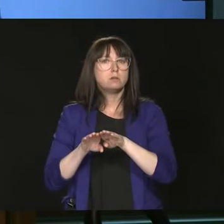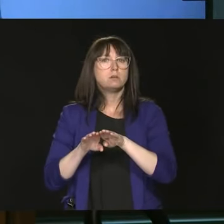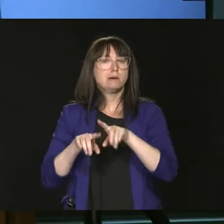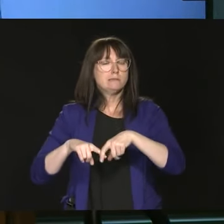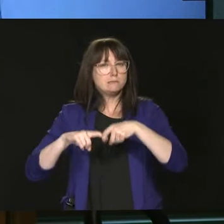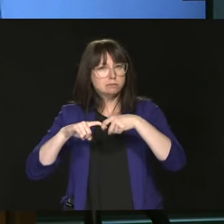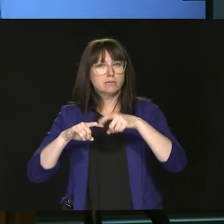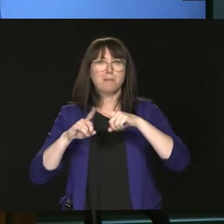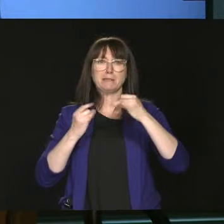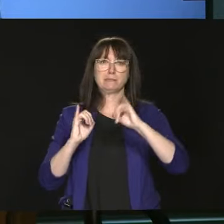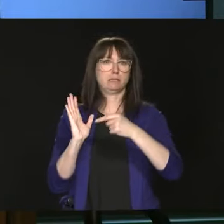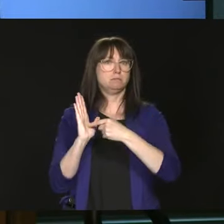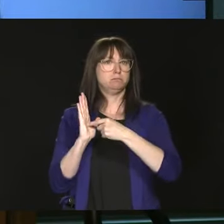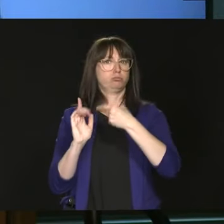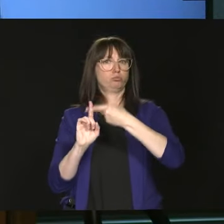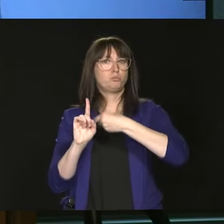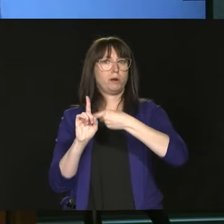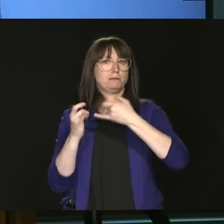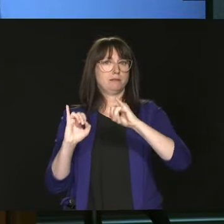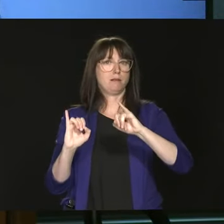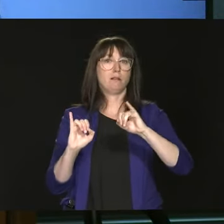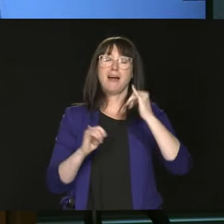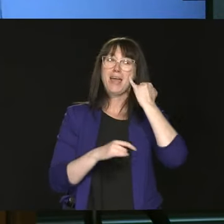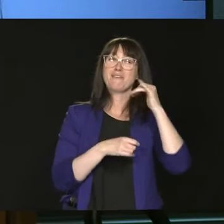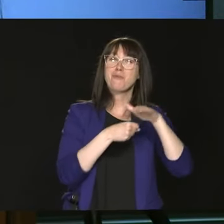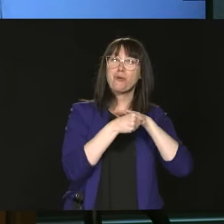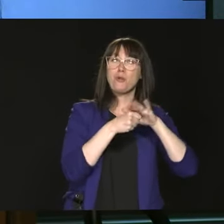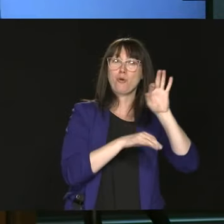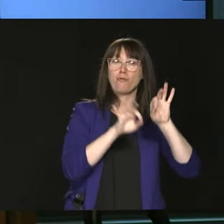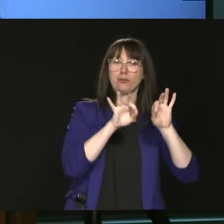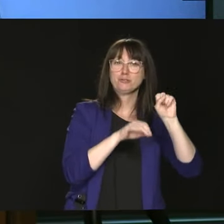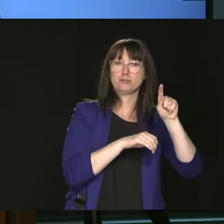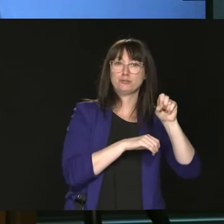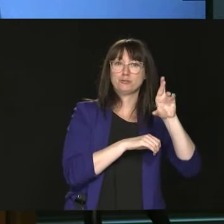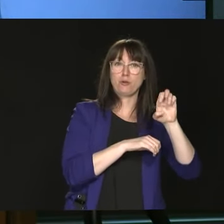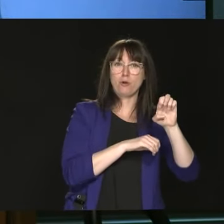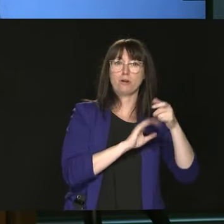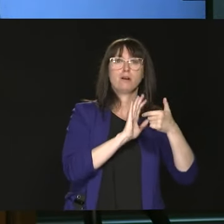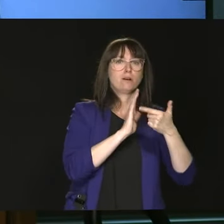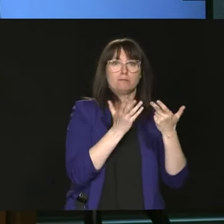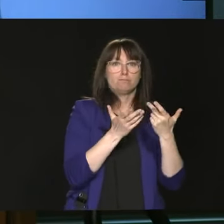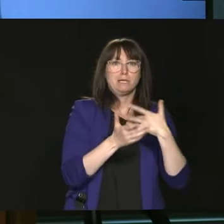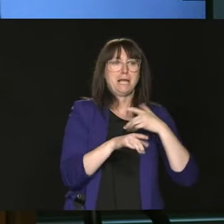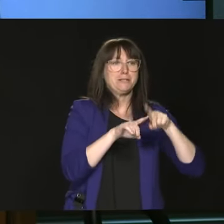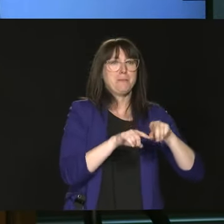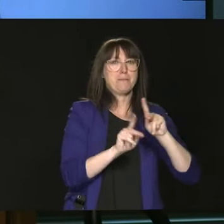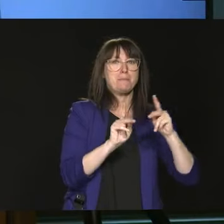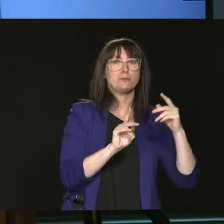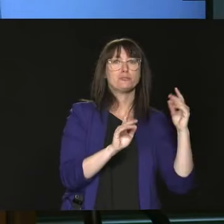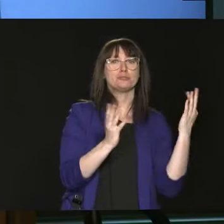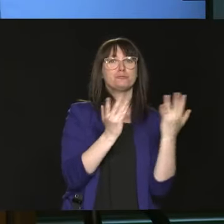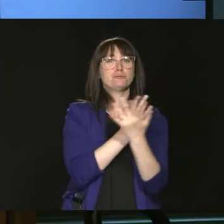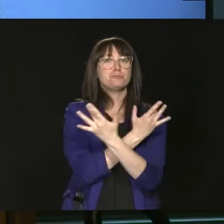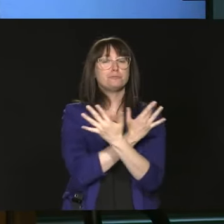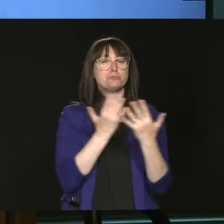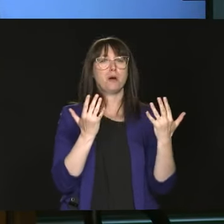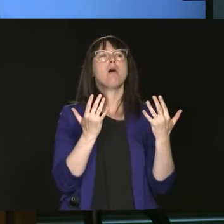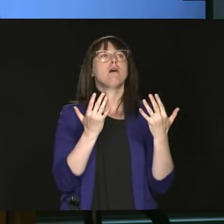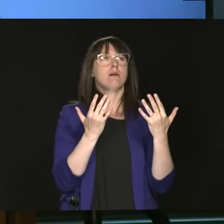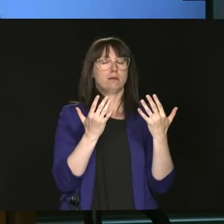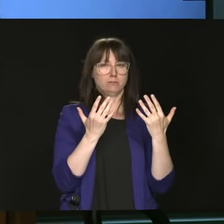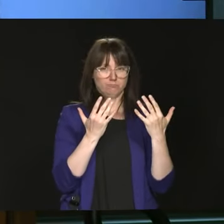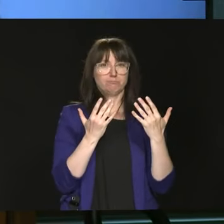local furniture store that usually relies on Main Street foot traffic can stay afloat to cover the costs of their warehouse space. Or